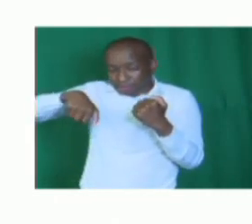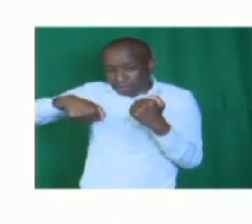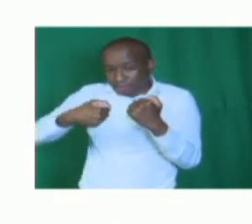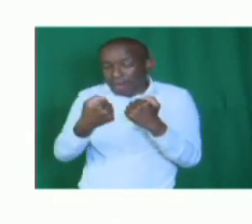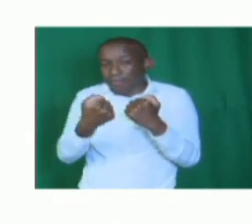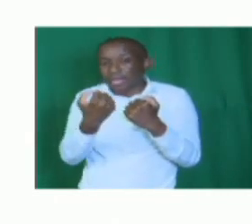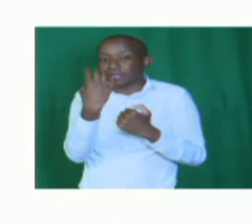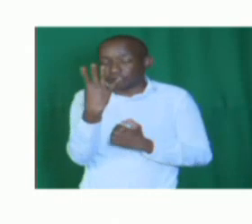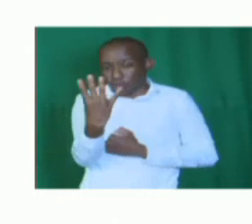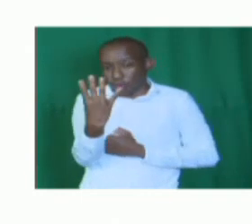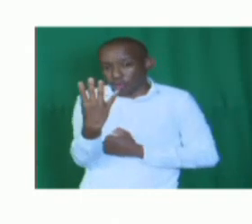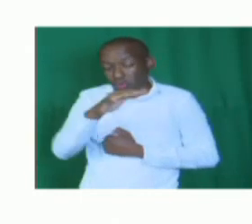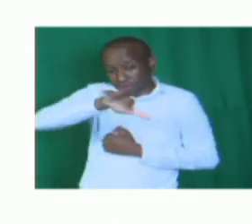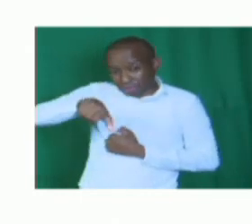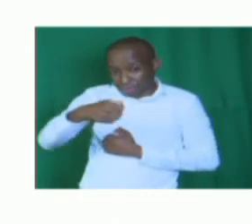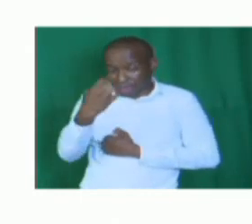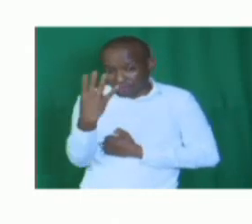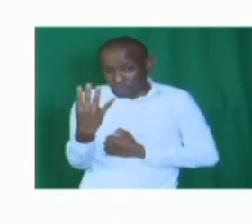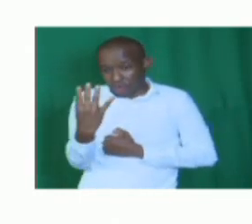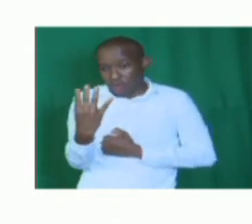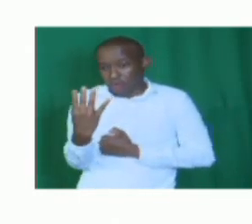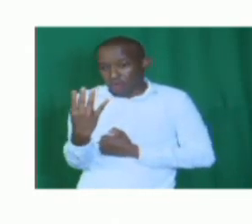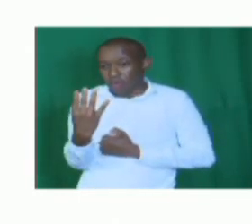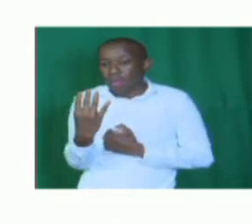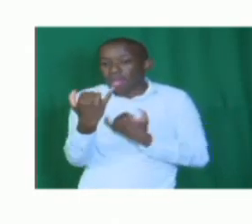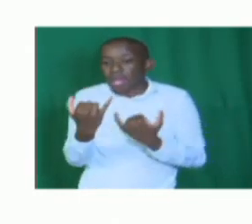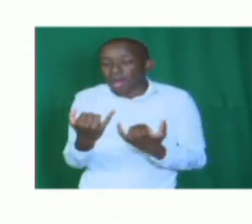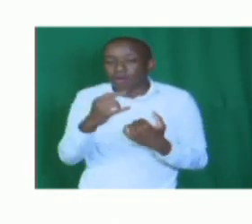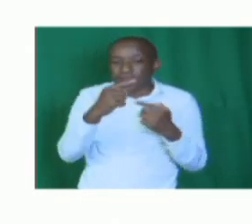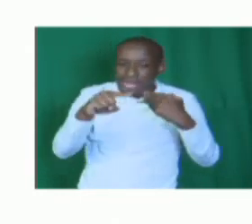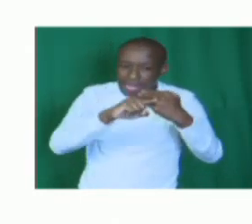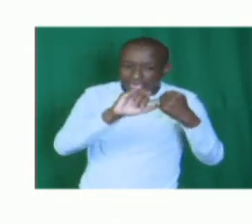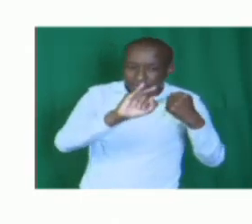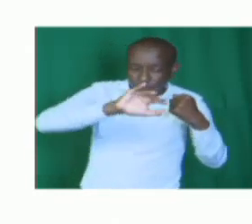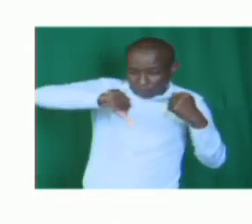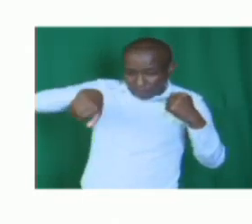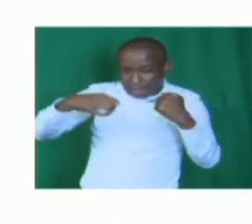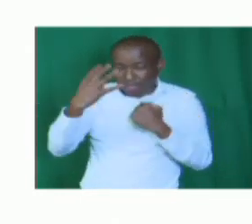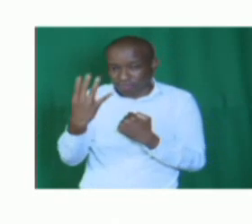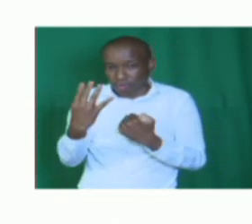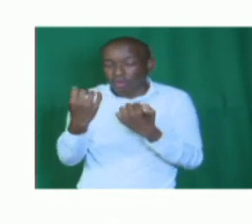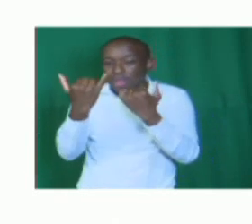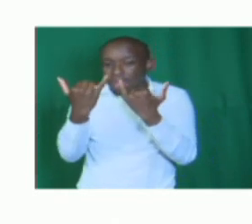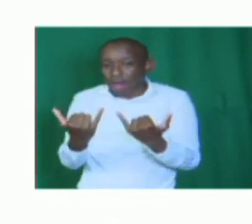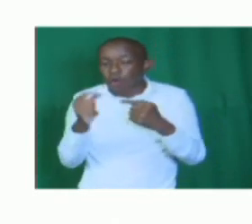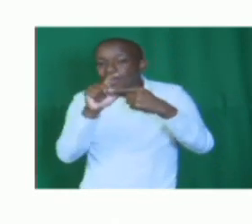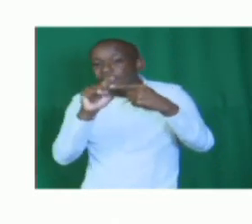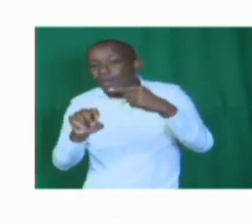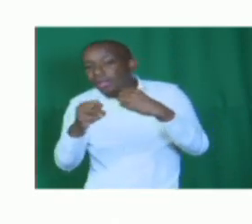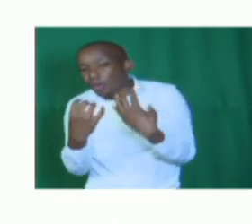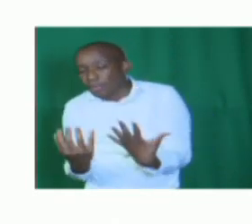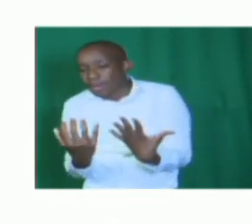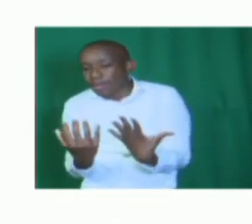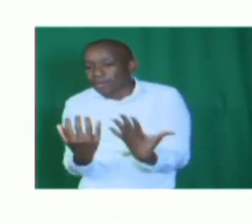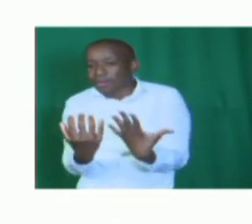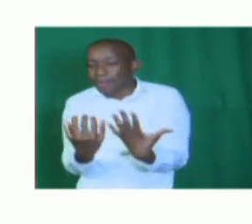the 4. Actually, we are subtracting 4, and we are getting -2 minus 4, and that is supposed to be divided by, we